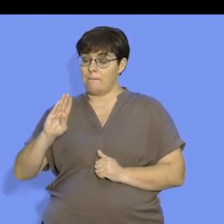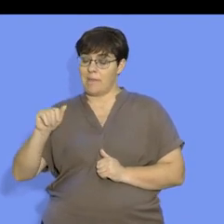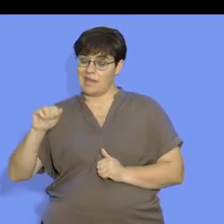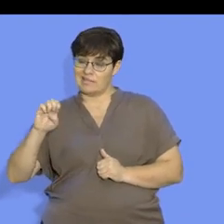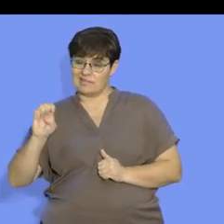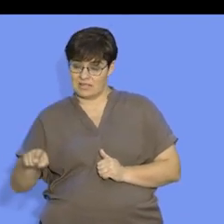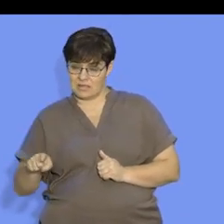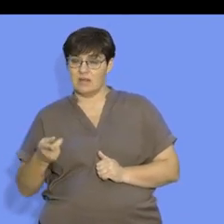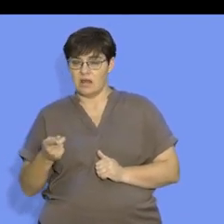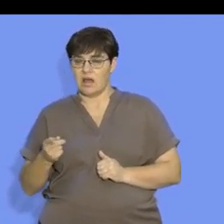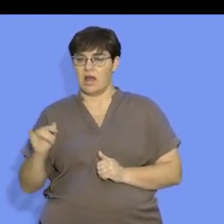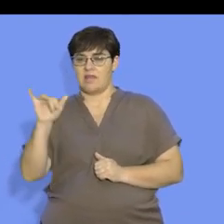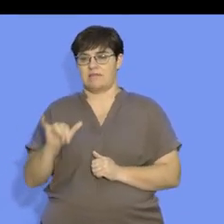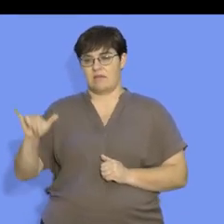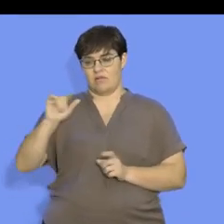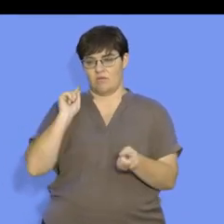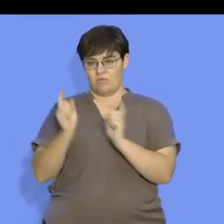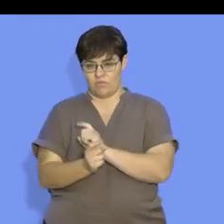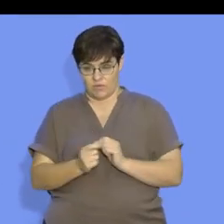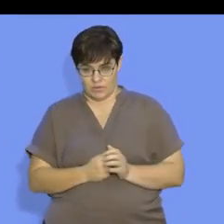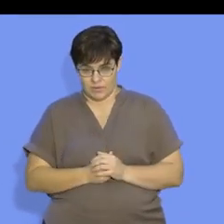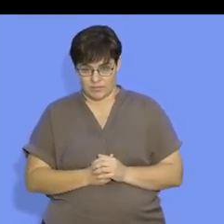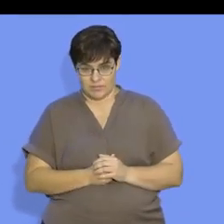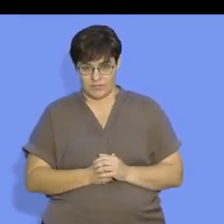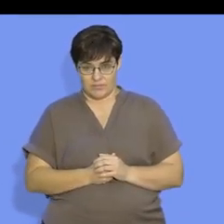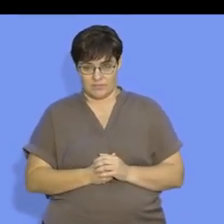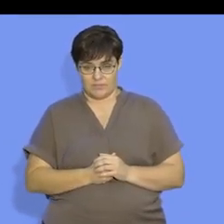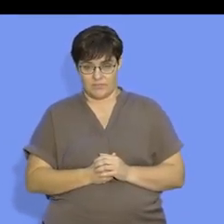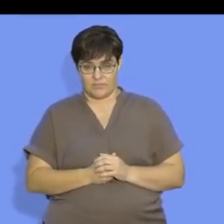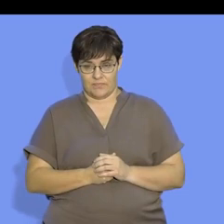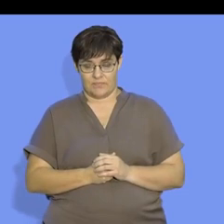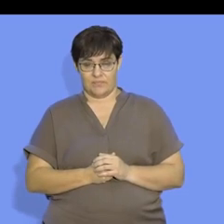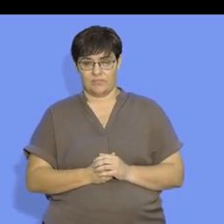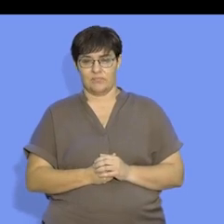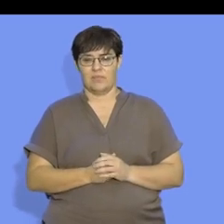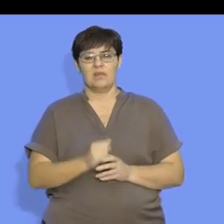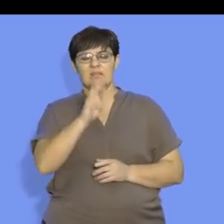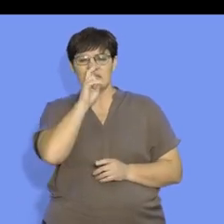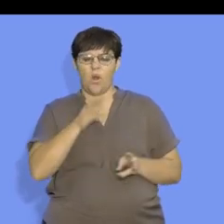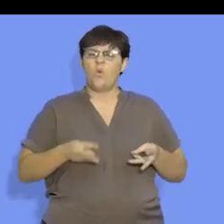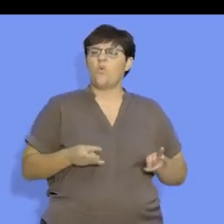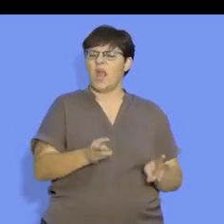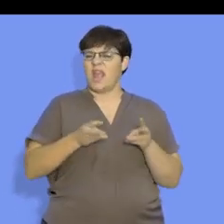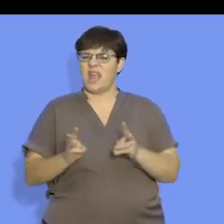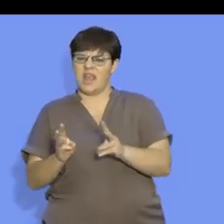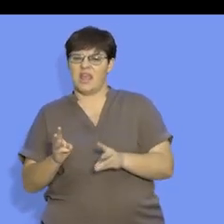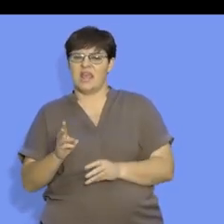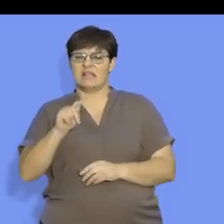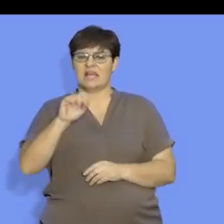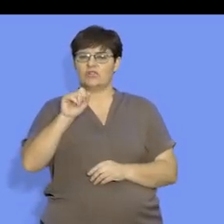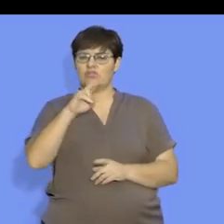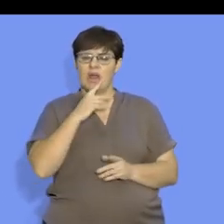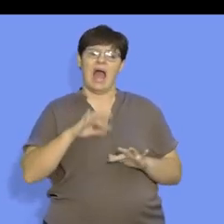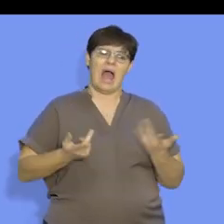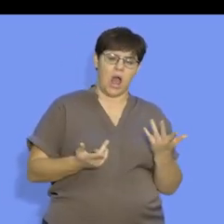then in the presence of a base, it's got a yellow color, right? Now let's look at a titration